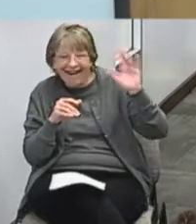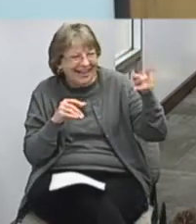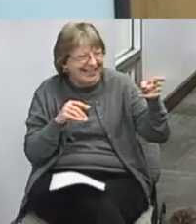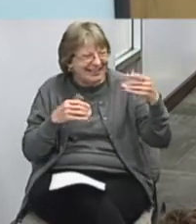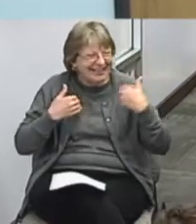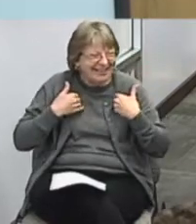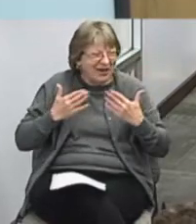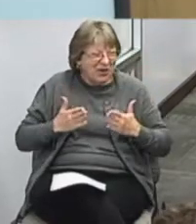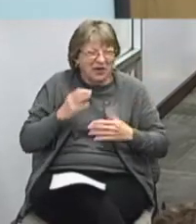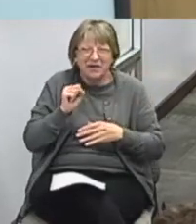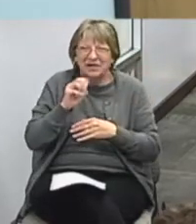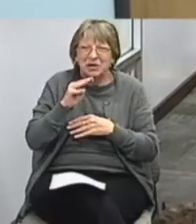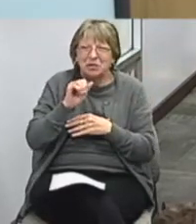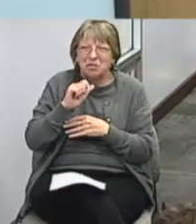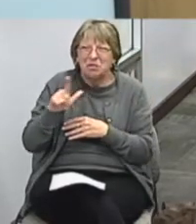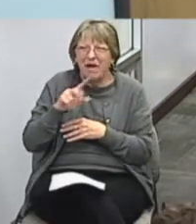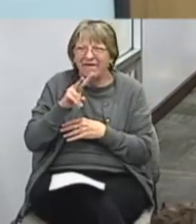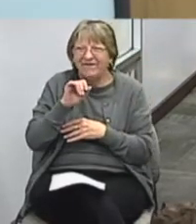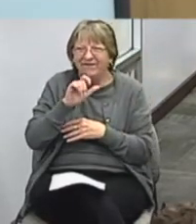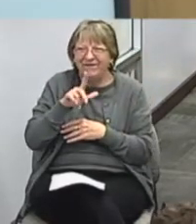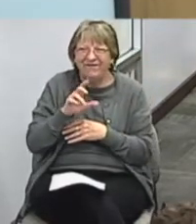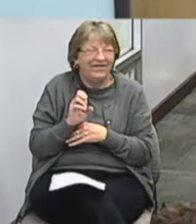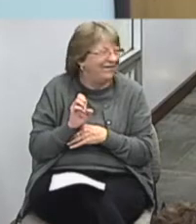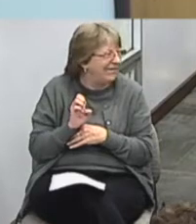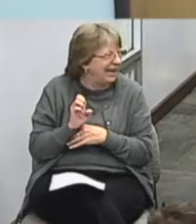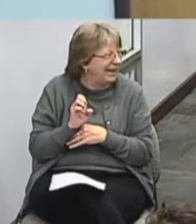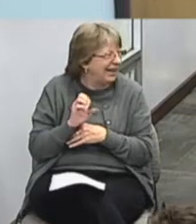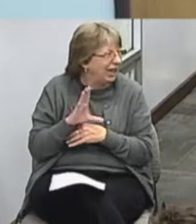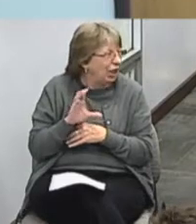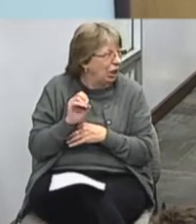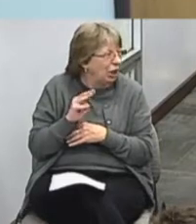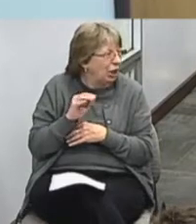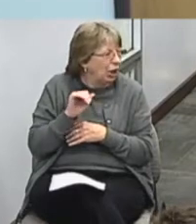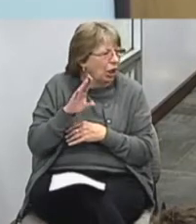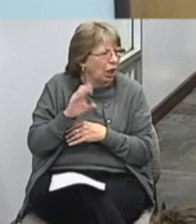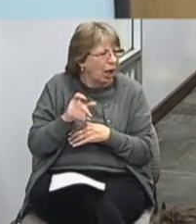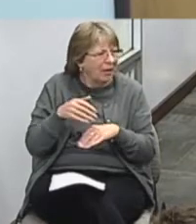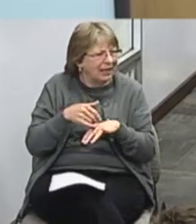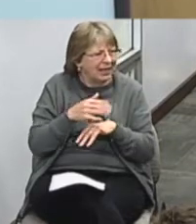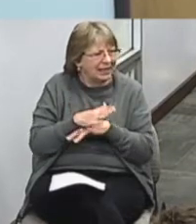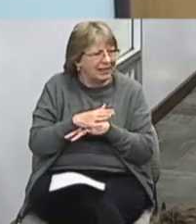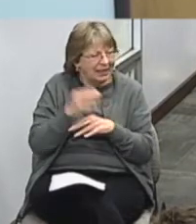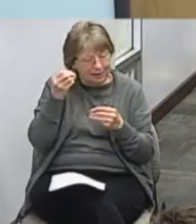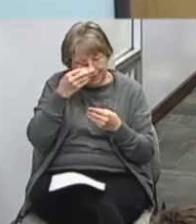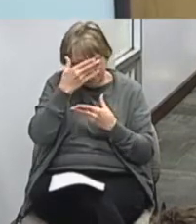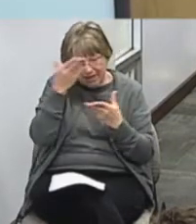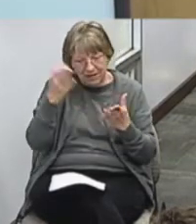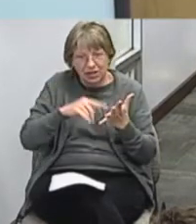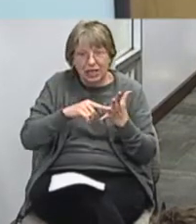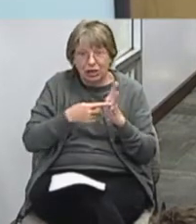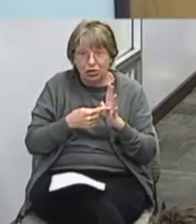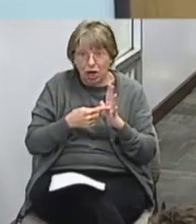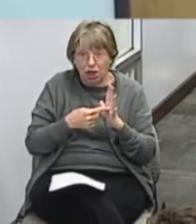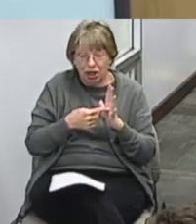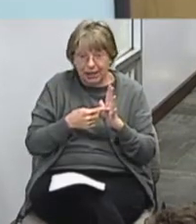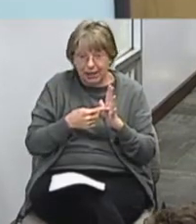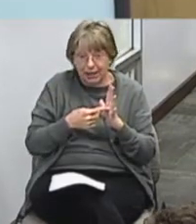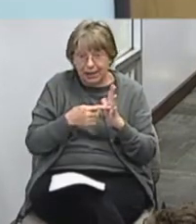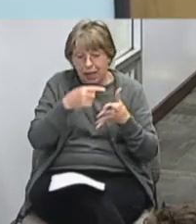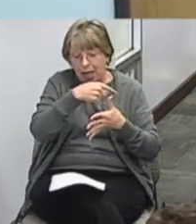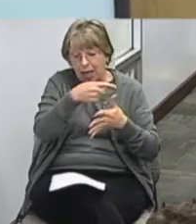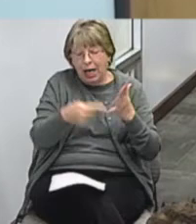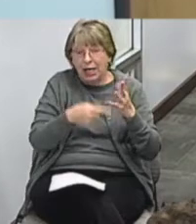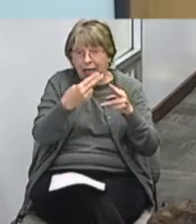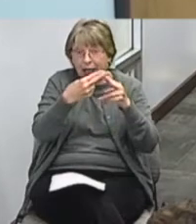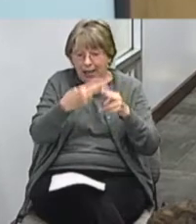of Smallville Comics, Gaming and More, sent me a message saying he had started the petition. So